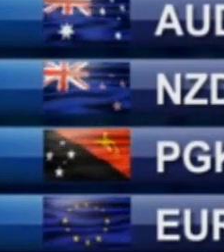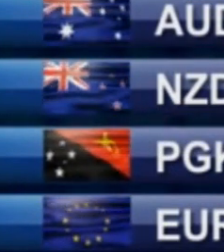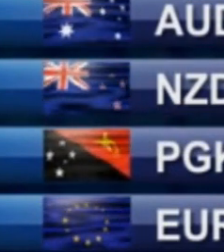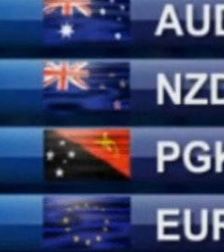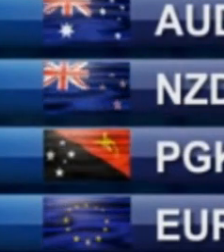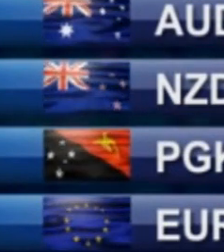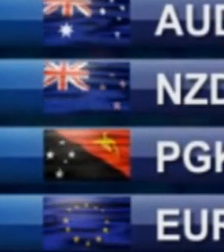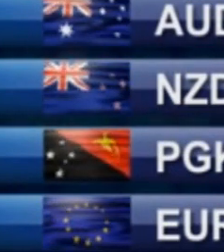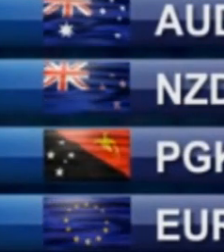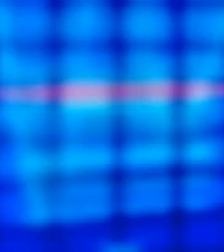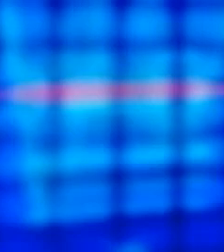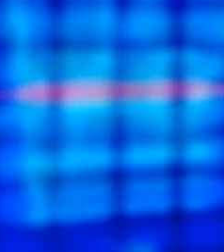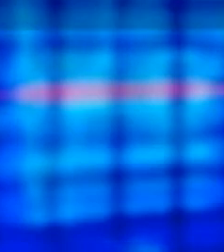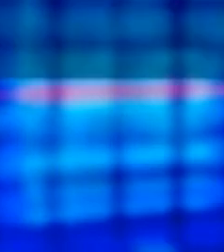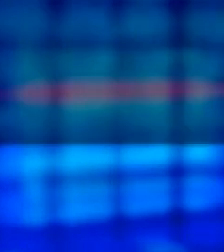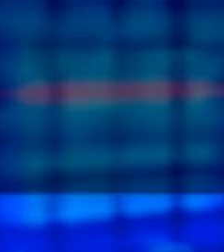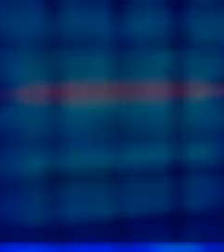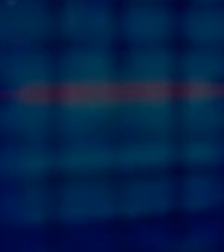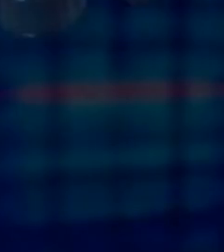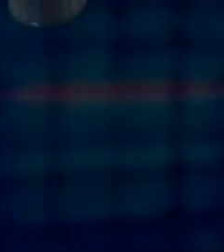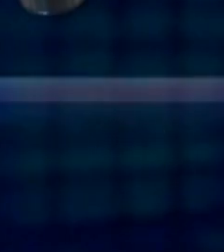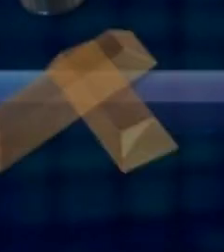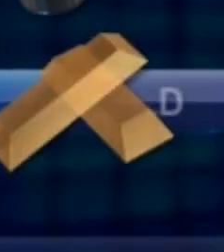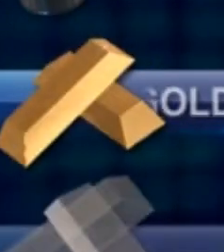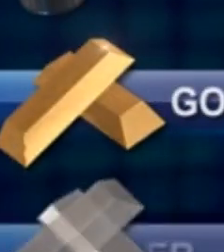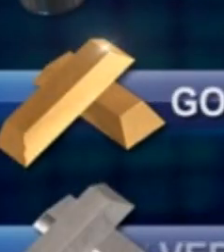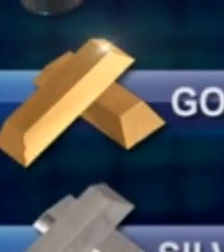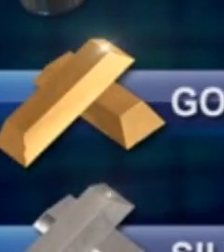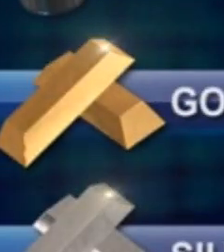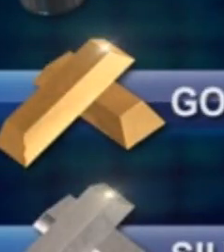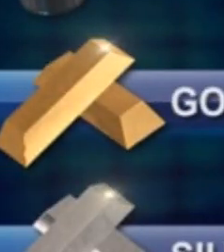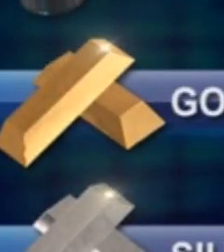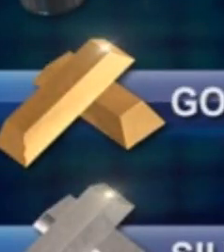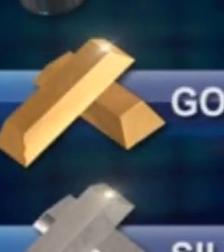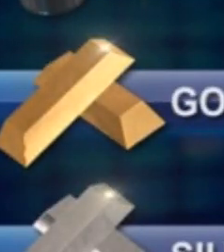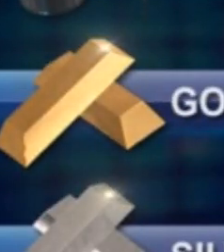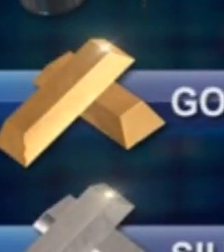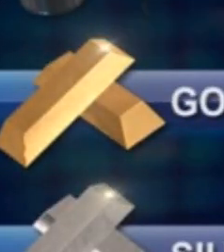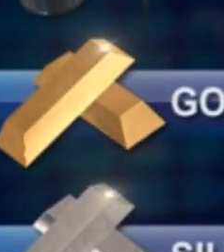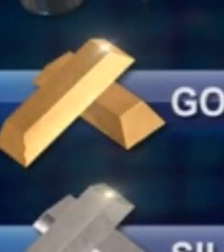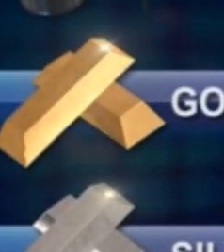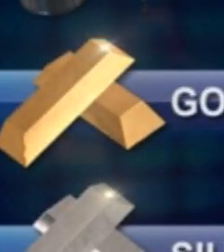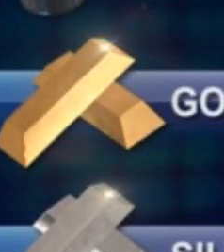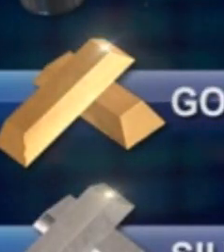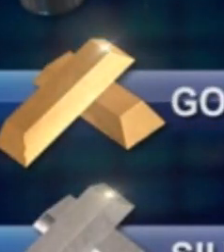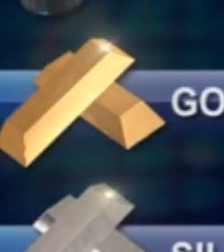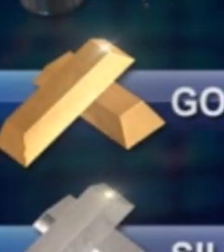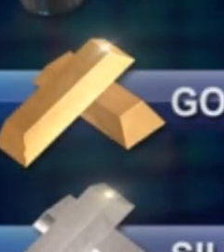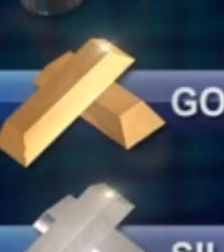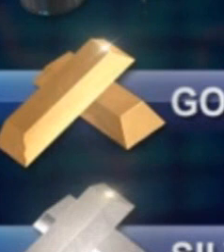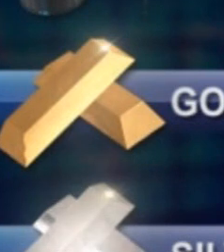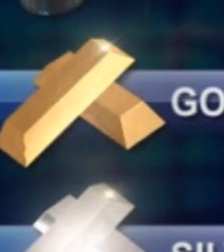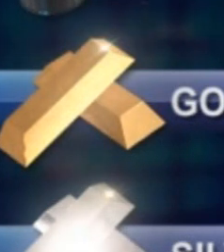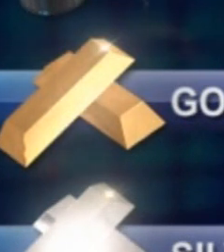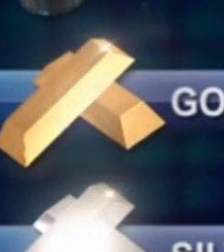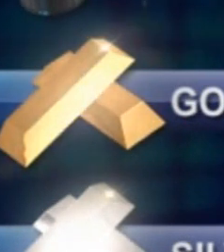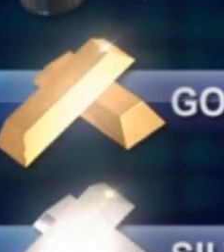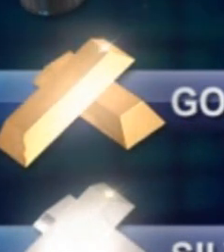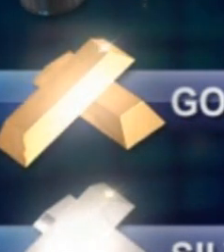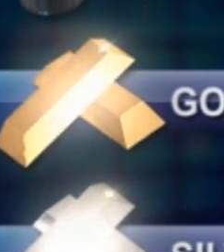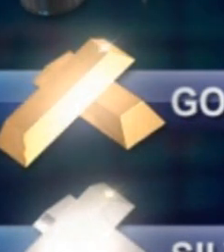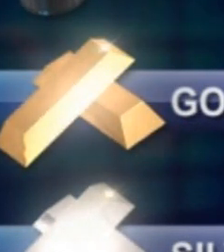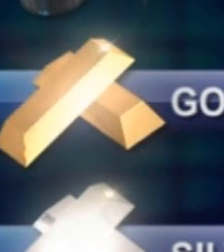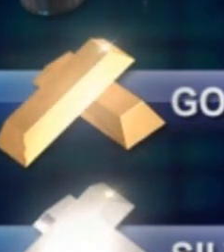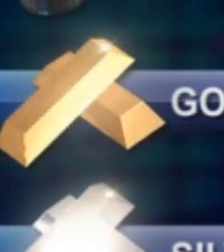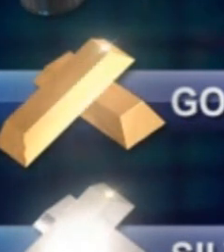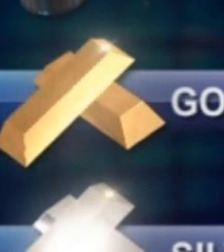dollars, as well as the kina. Commodities were on the rise. Crude oil prices continue to hover above $43 per barrel. Gold was